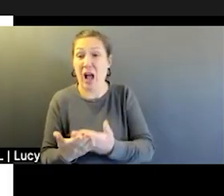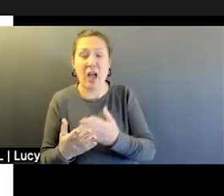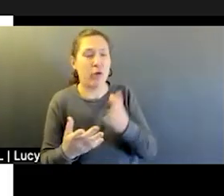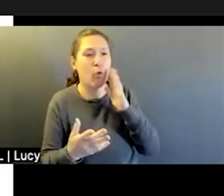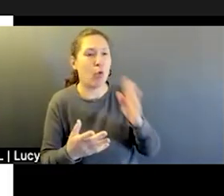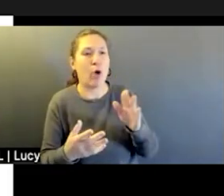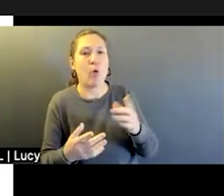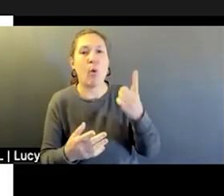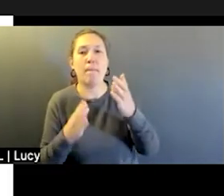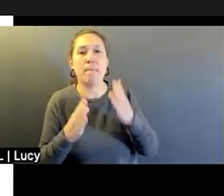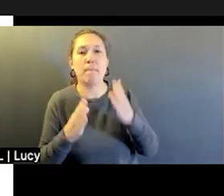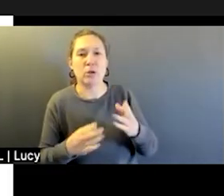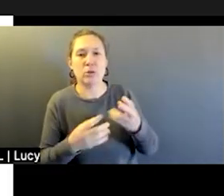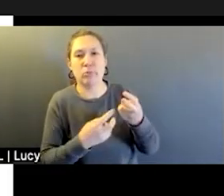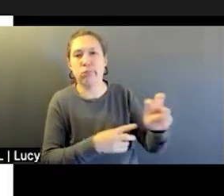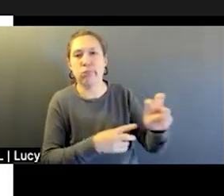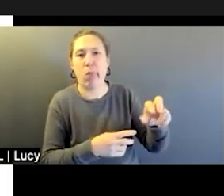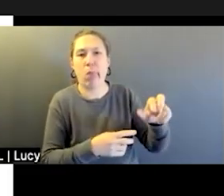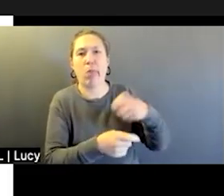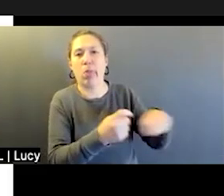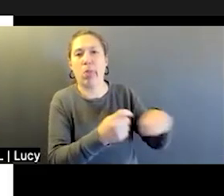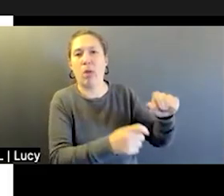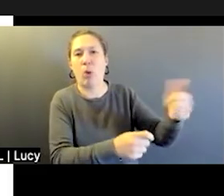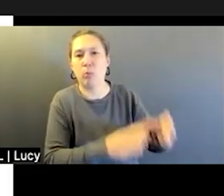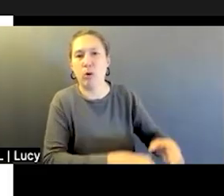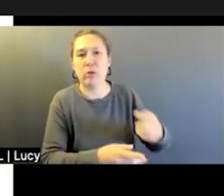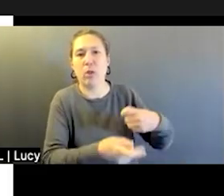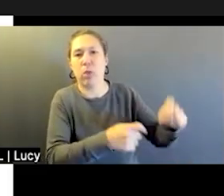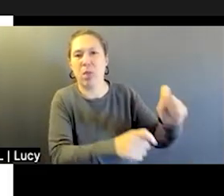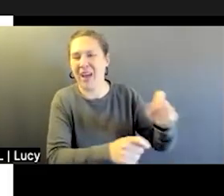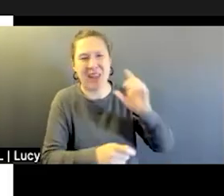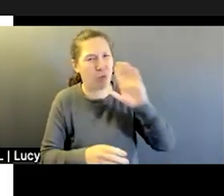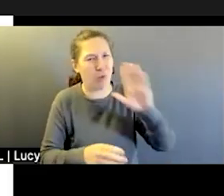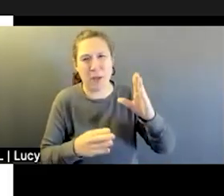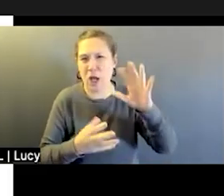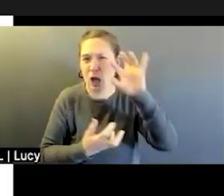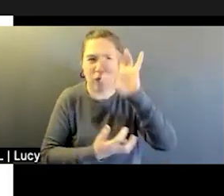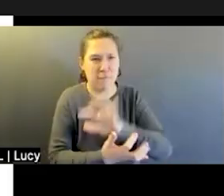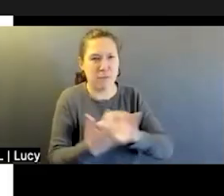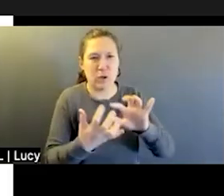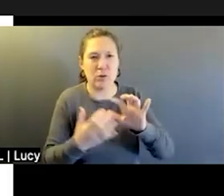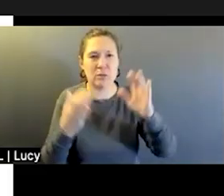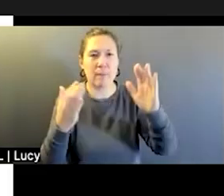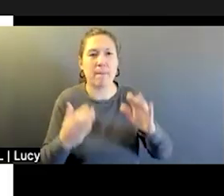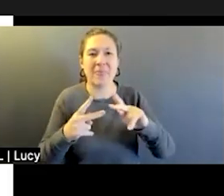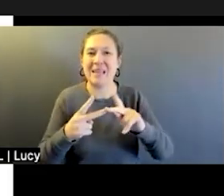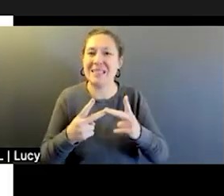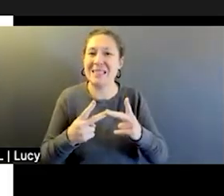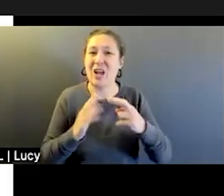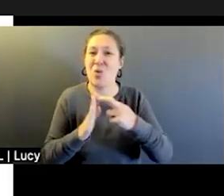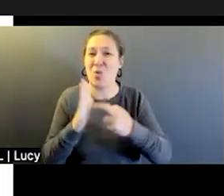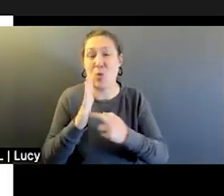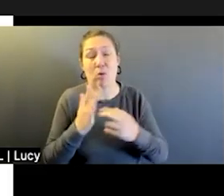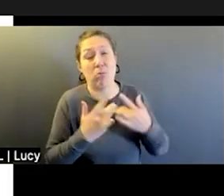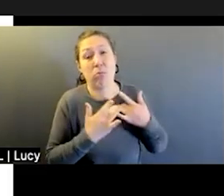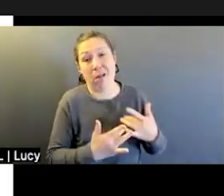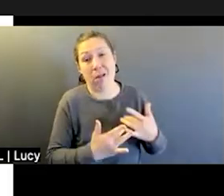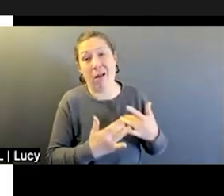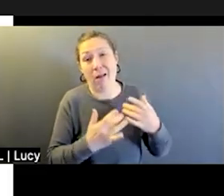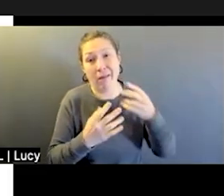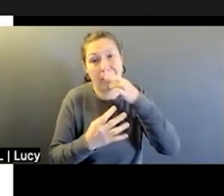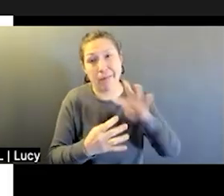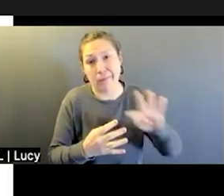Second, the airport should, this is very important, this is another of the rules that is generally ignored,